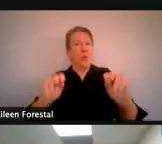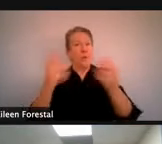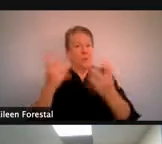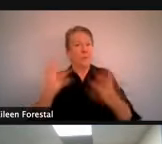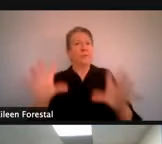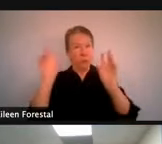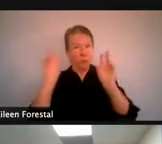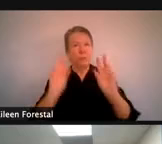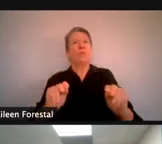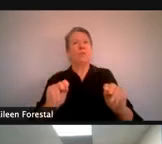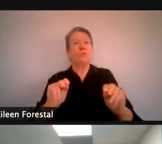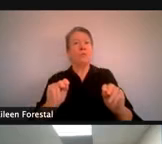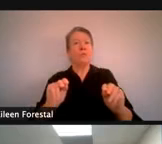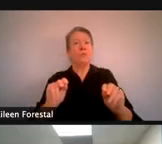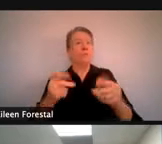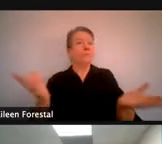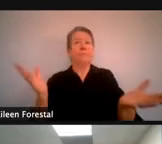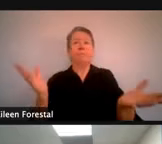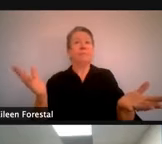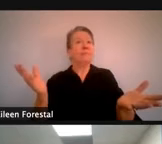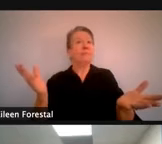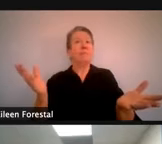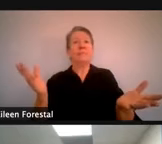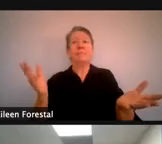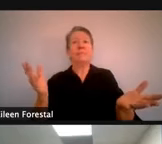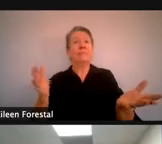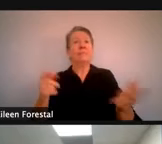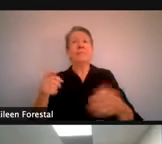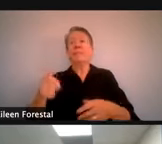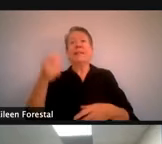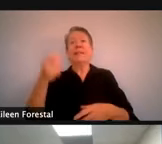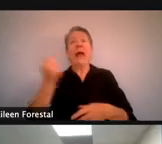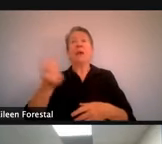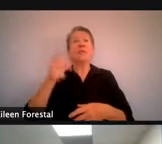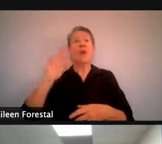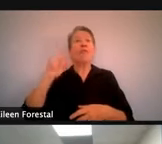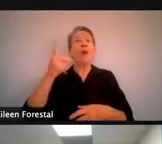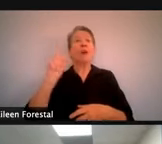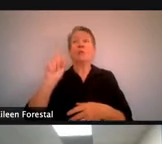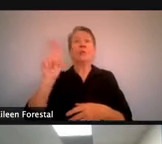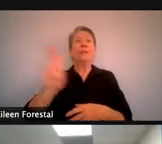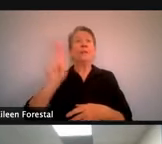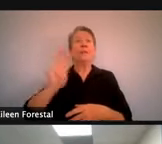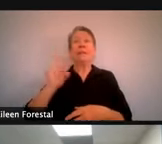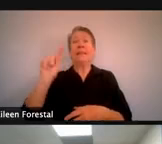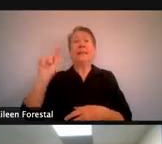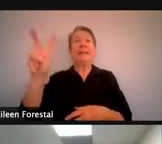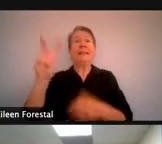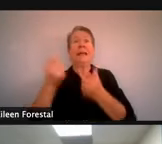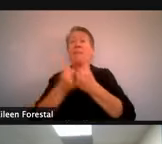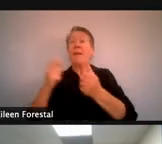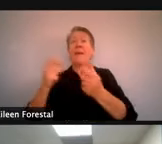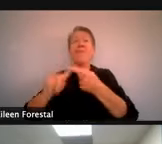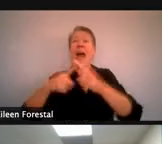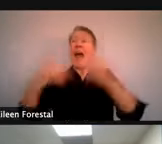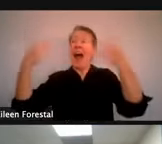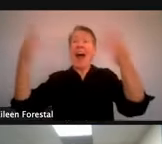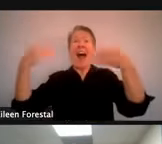over to watch Rutgers, Indiana. Go RU. None of that brings me or us any joy,